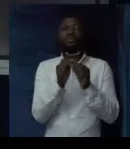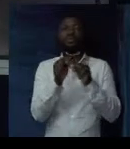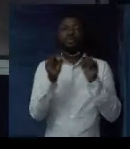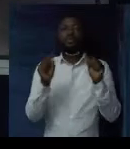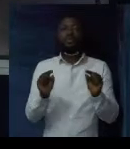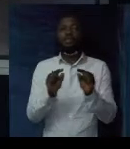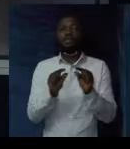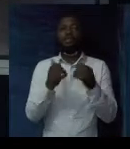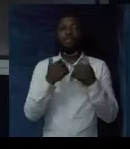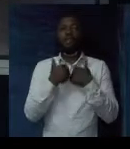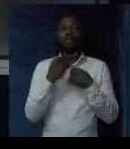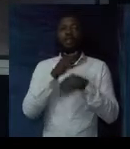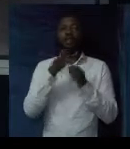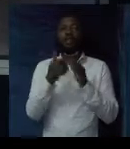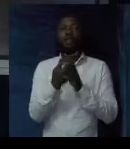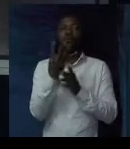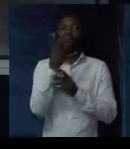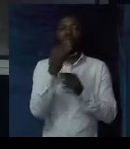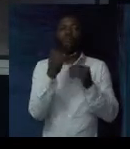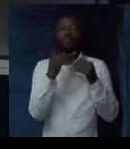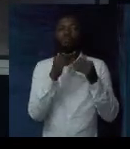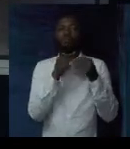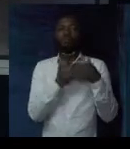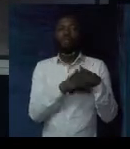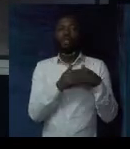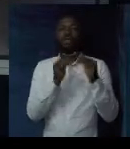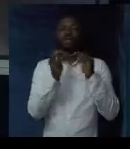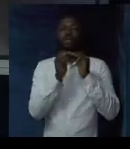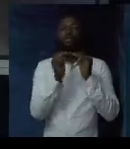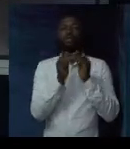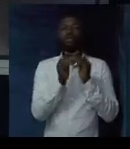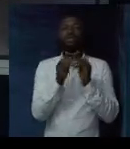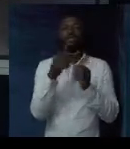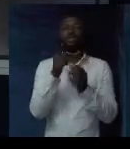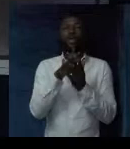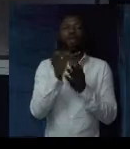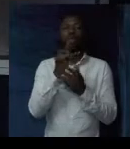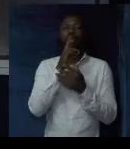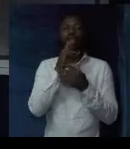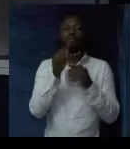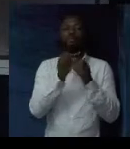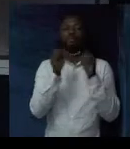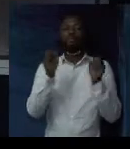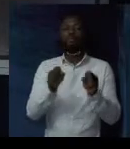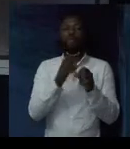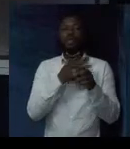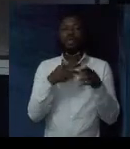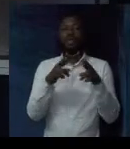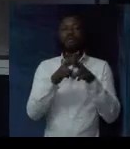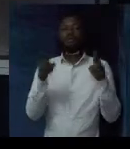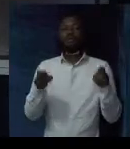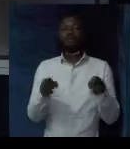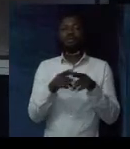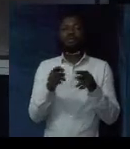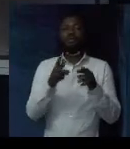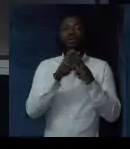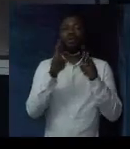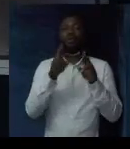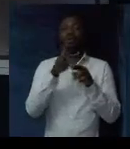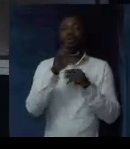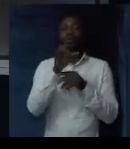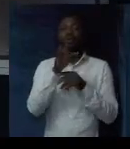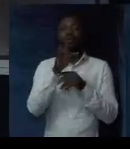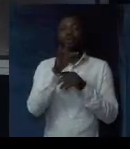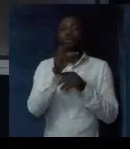Which quadrilaterals have all 4 sides equal? This should be easy for you. The options are squares and rectangles, rhombuses